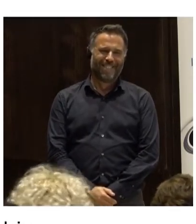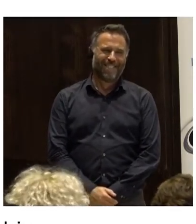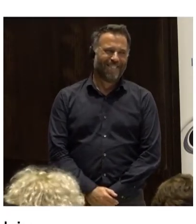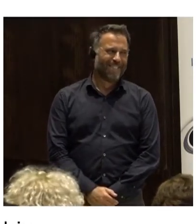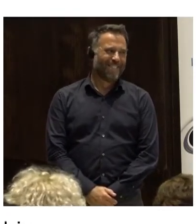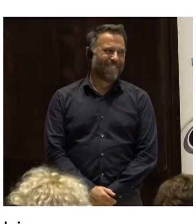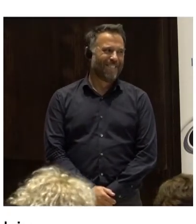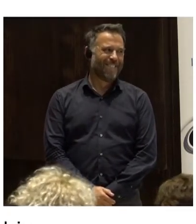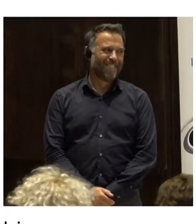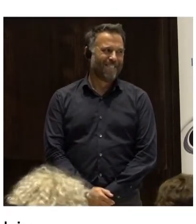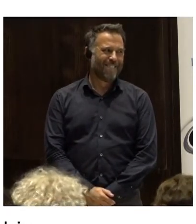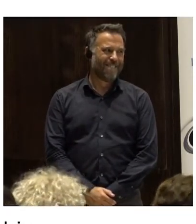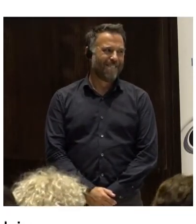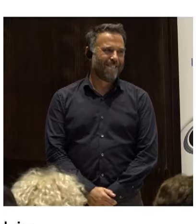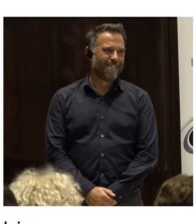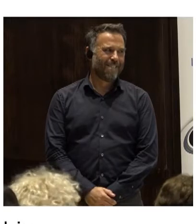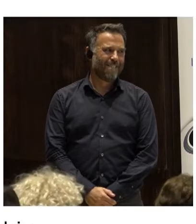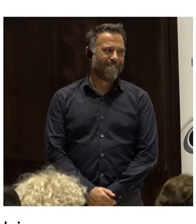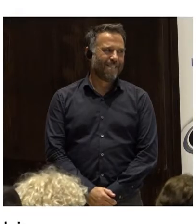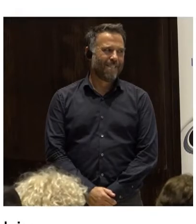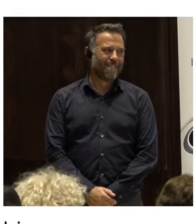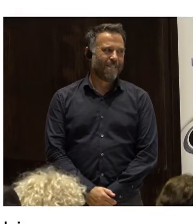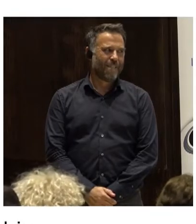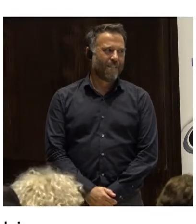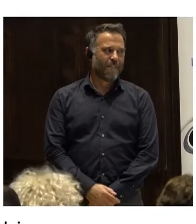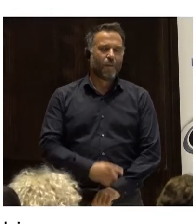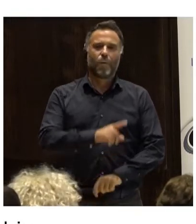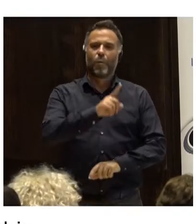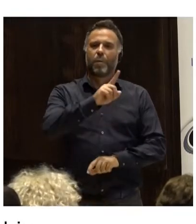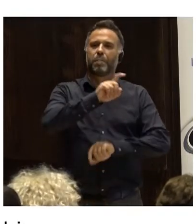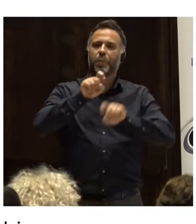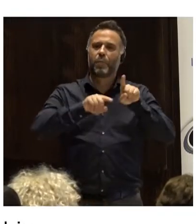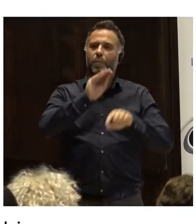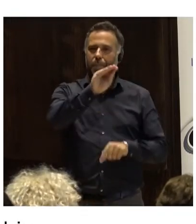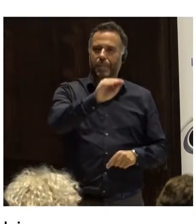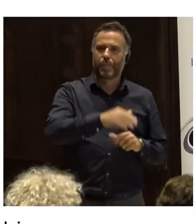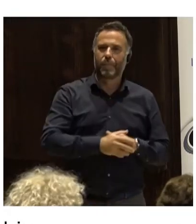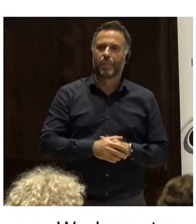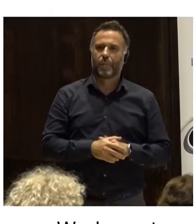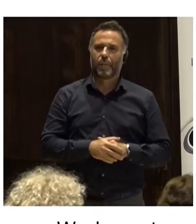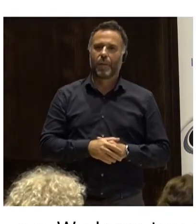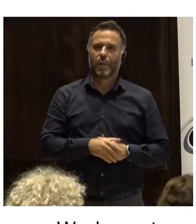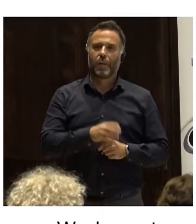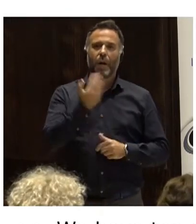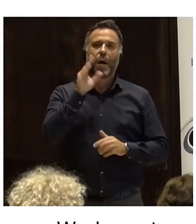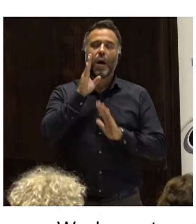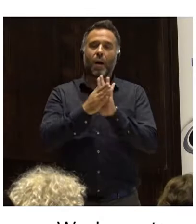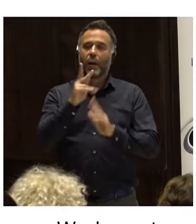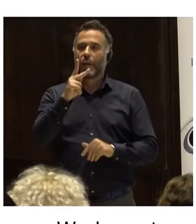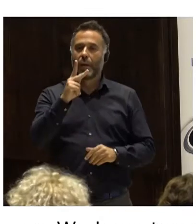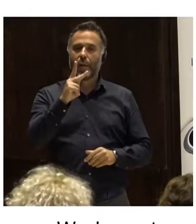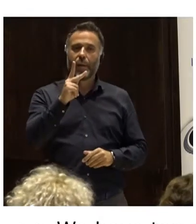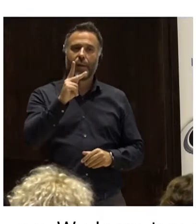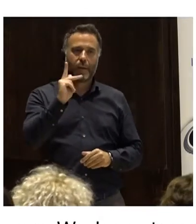Of course, yep. So one question just for the last topic that Kim addressed about the surprise